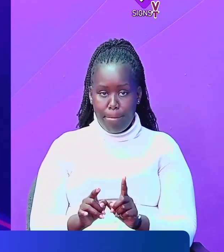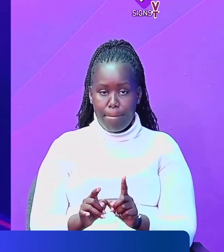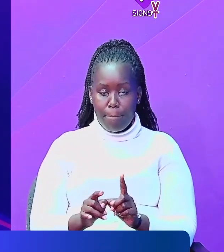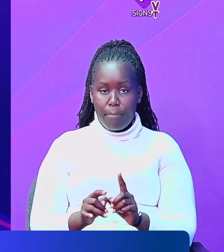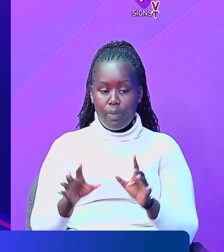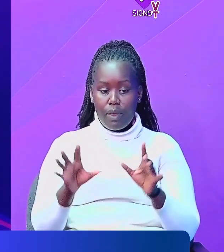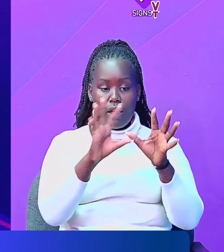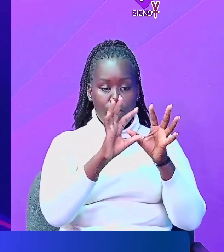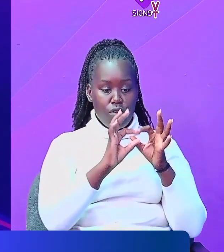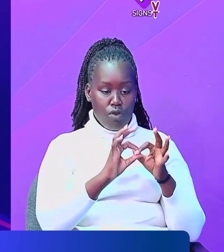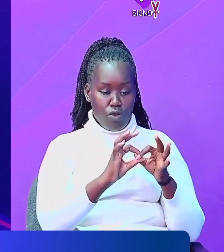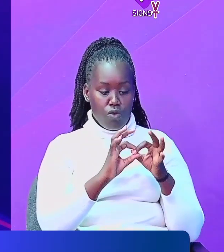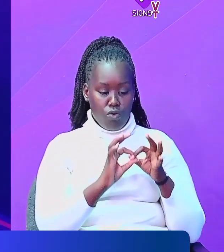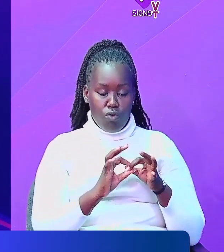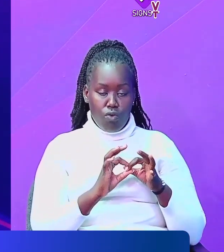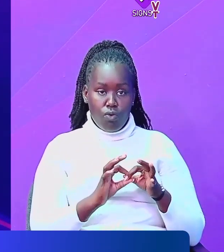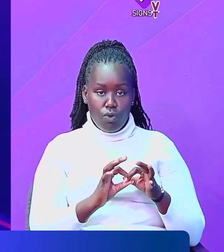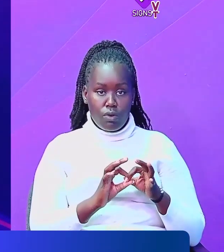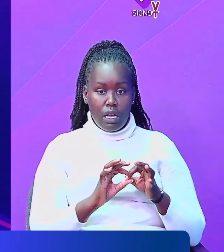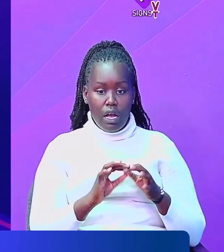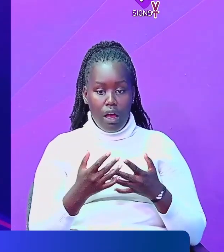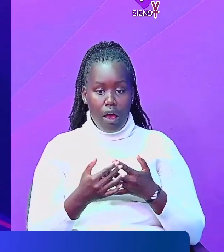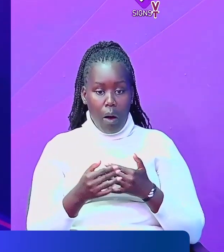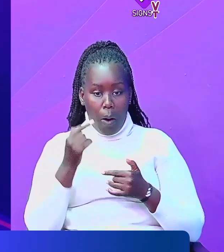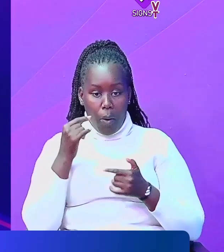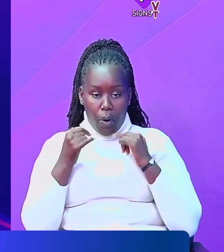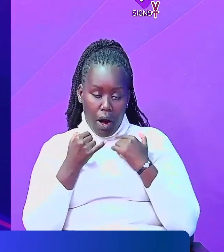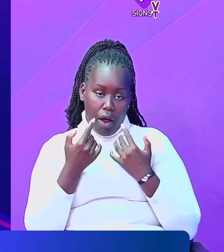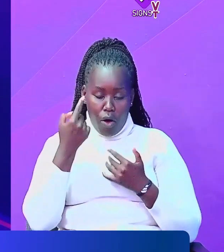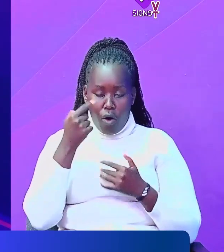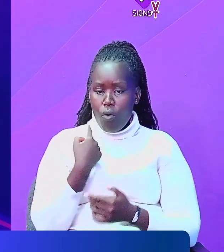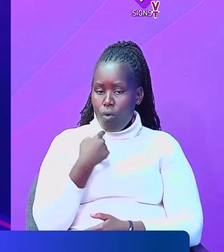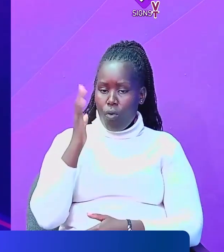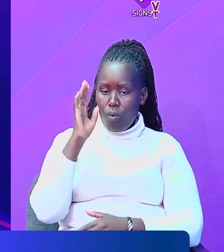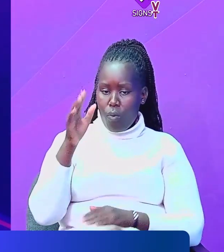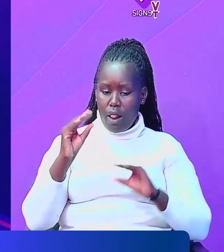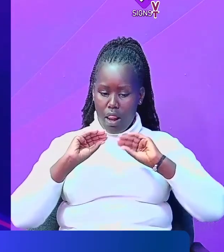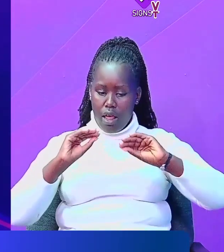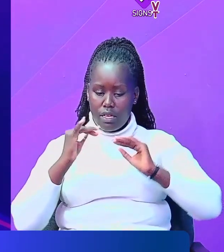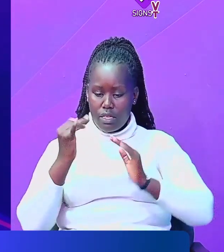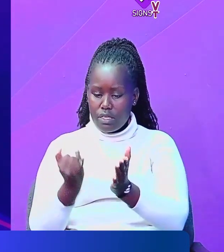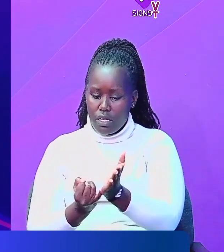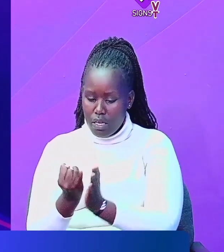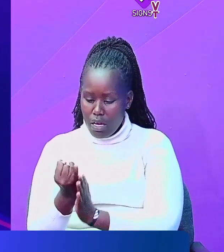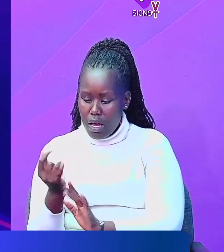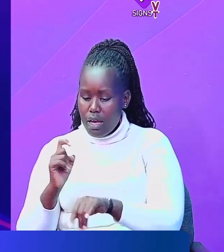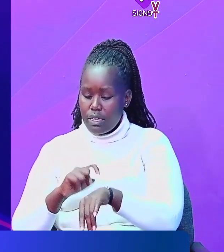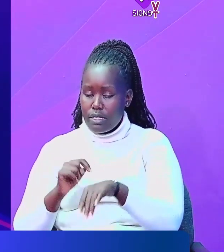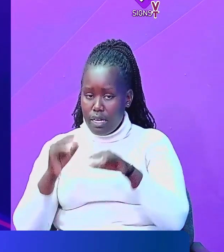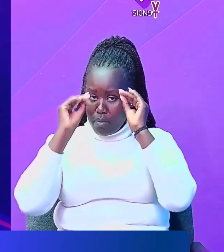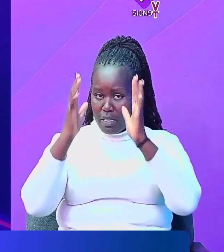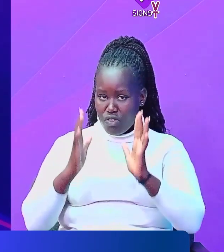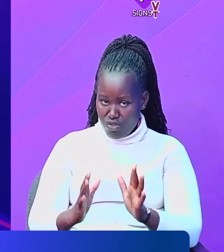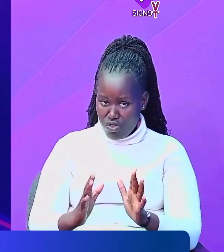unions cry foul. The question lingers: who will teach integrity when tutors are themselves